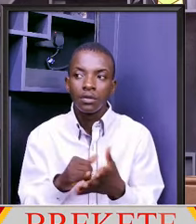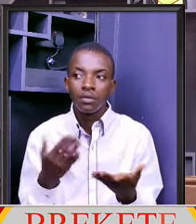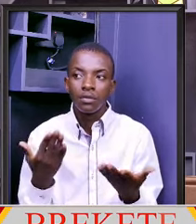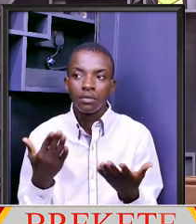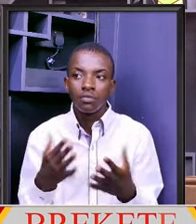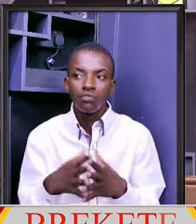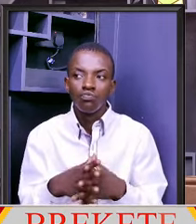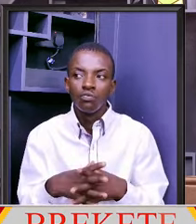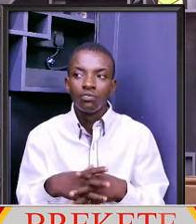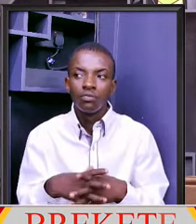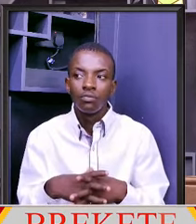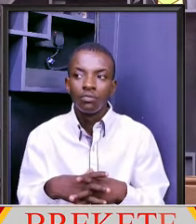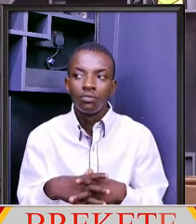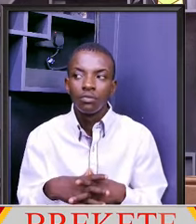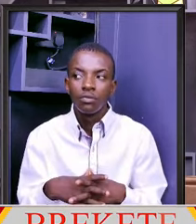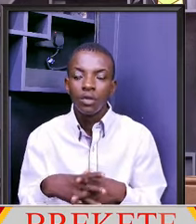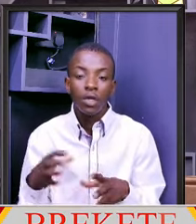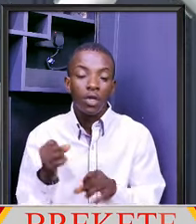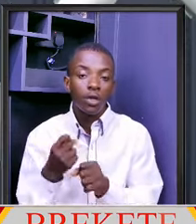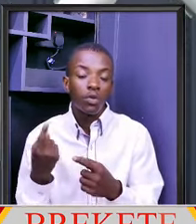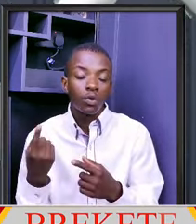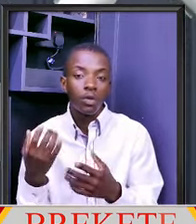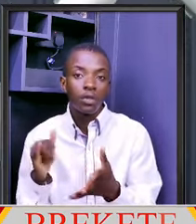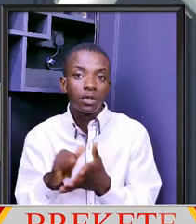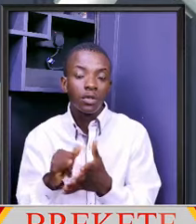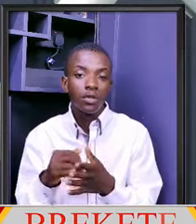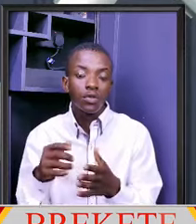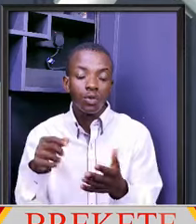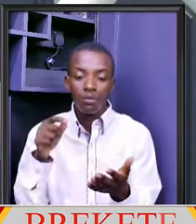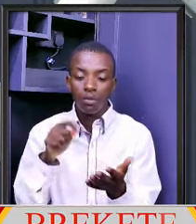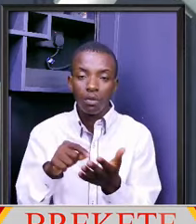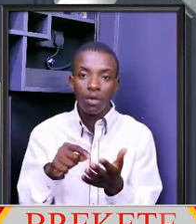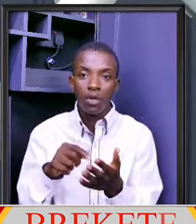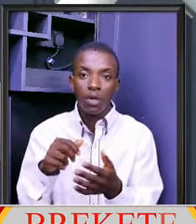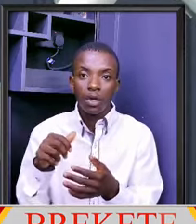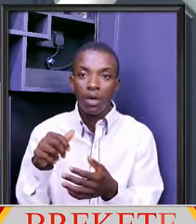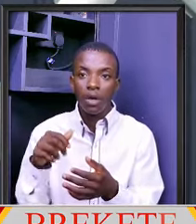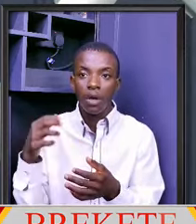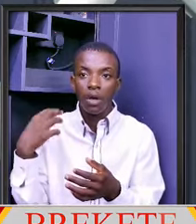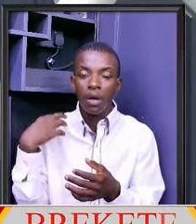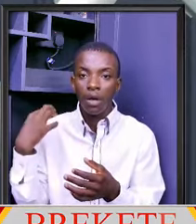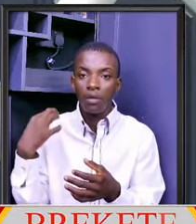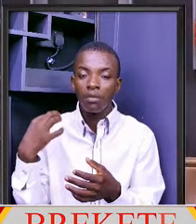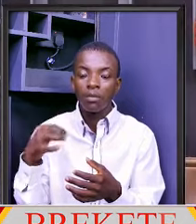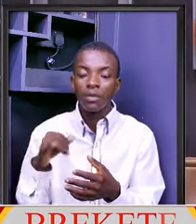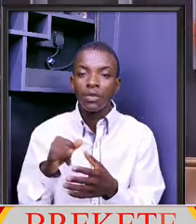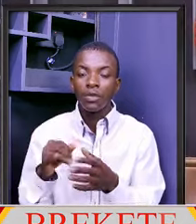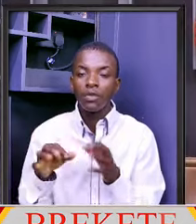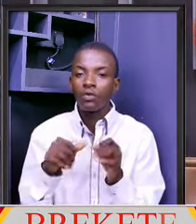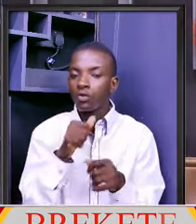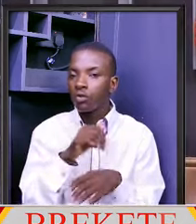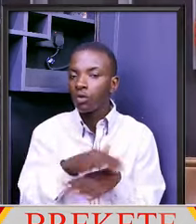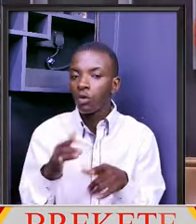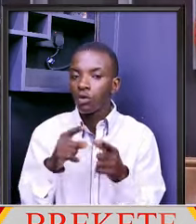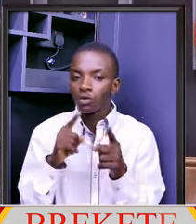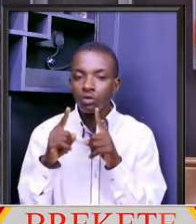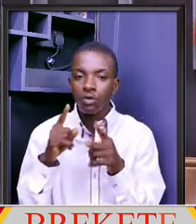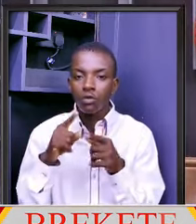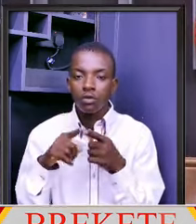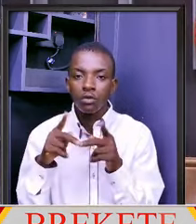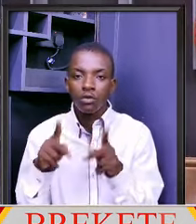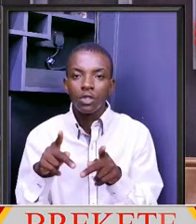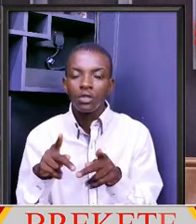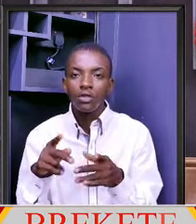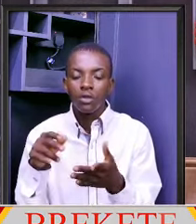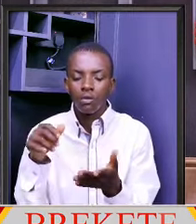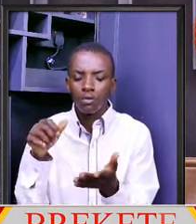Yes. Now, you get one thing where you go press. Now, app, you go download. If you know won't talk to the person,